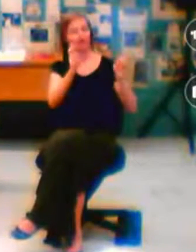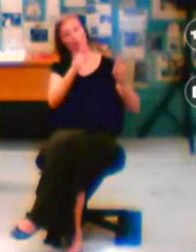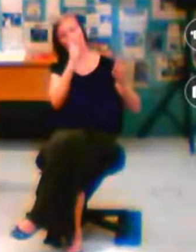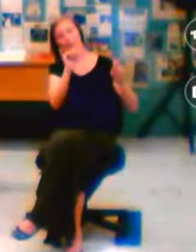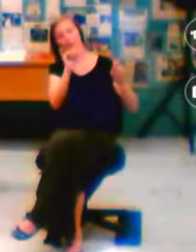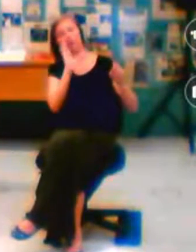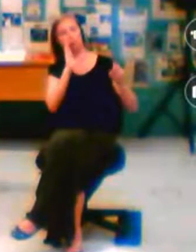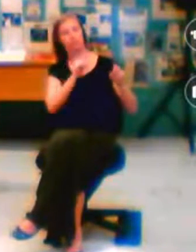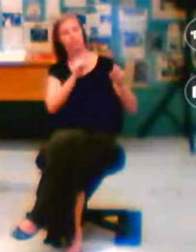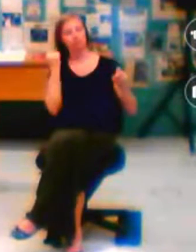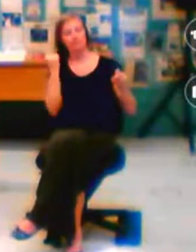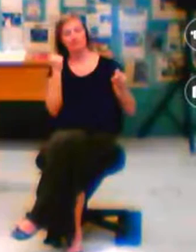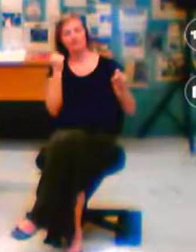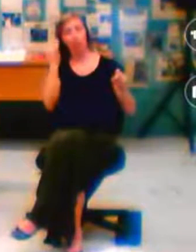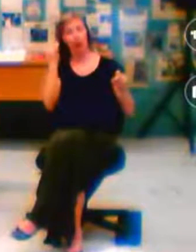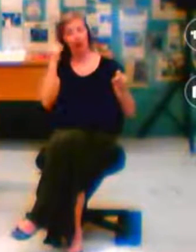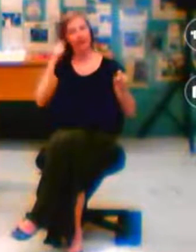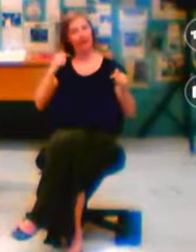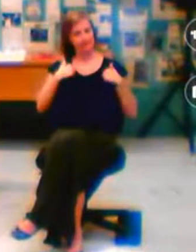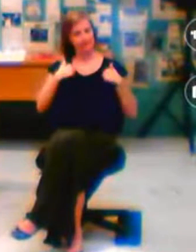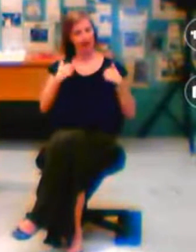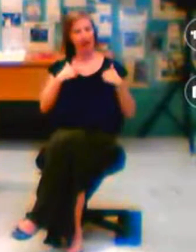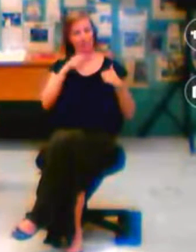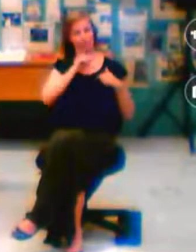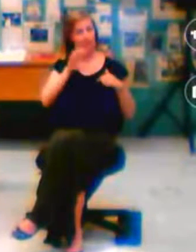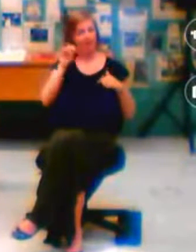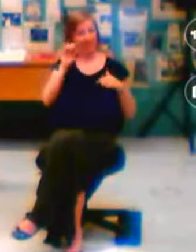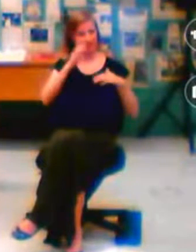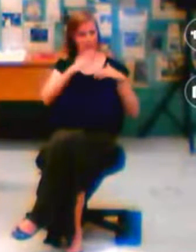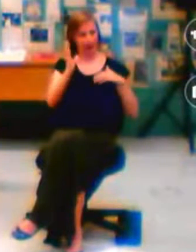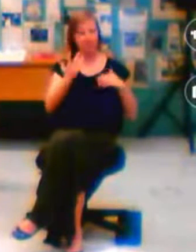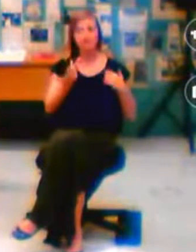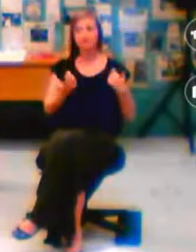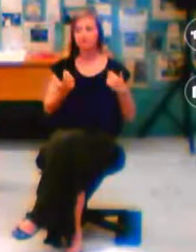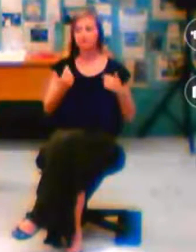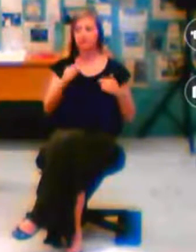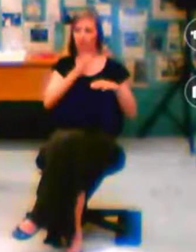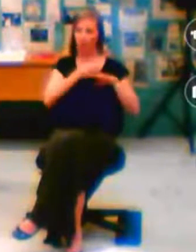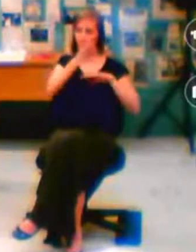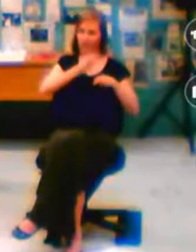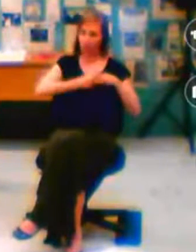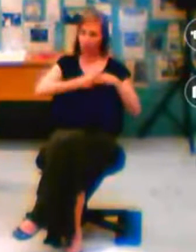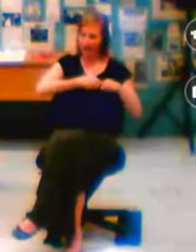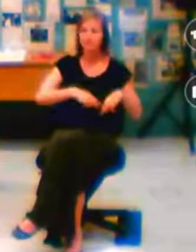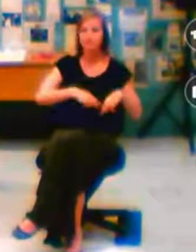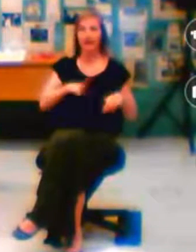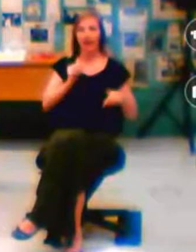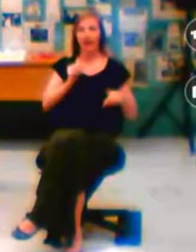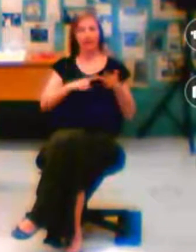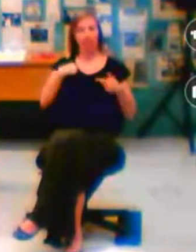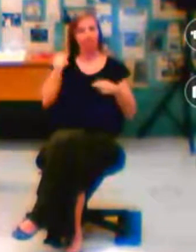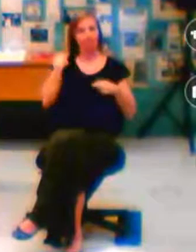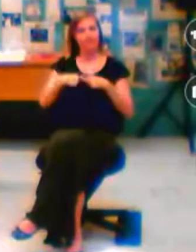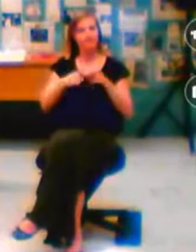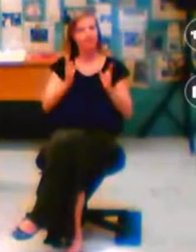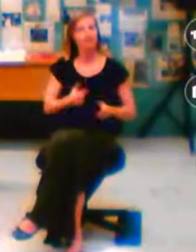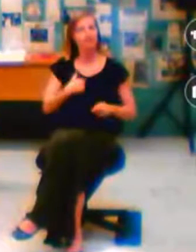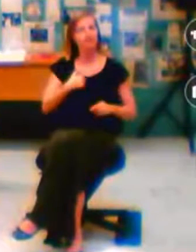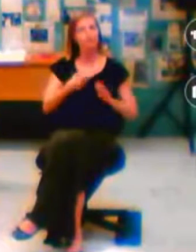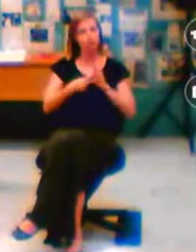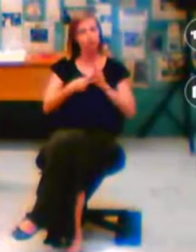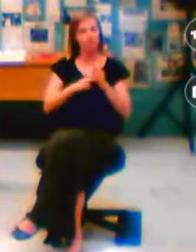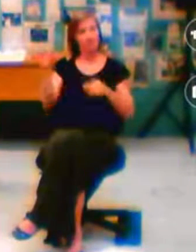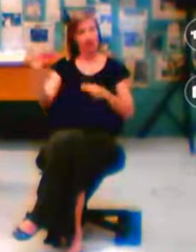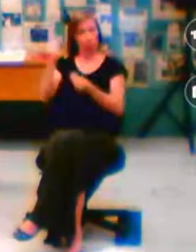no one would offer insurance to because they were too sick or they were perceived to have a risk. And I would fall in